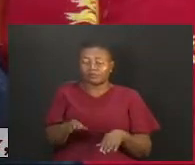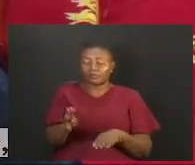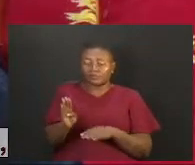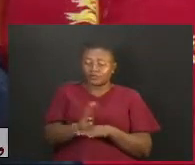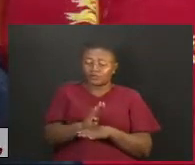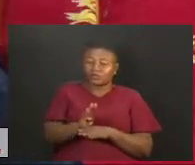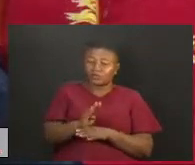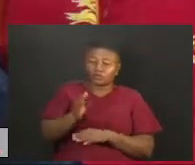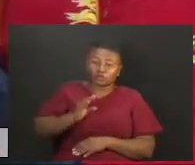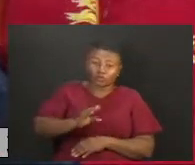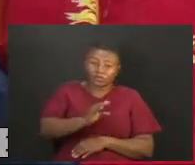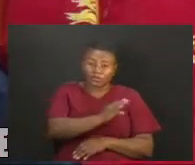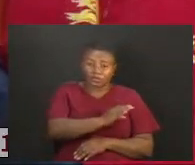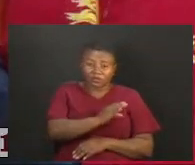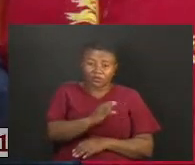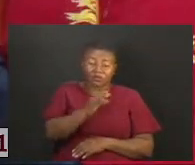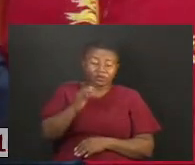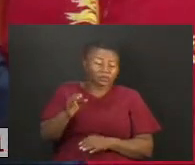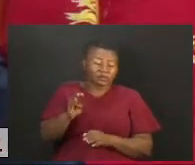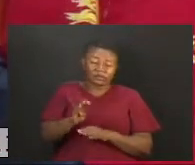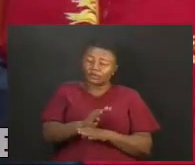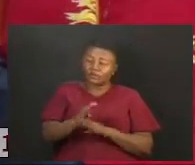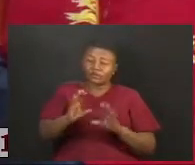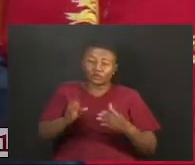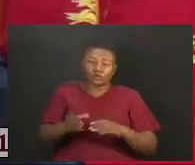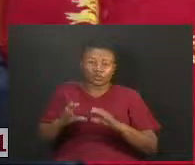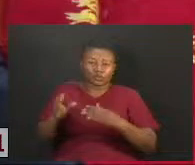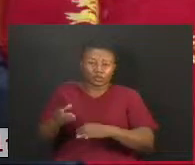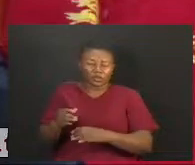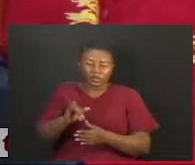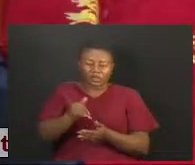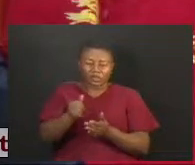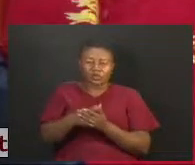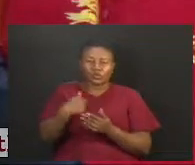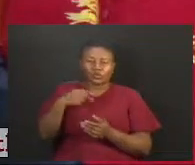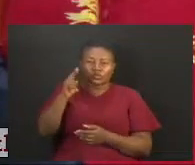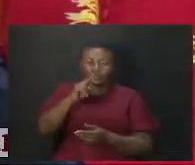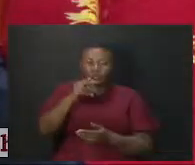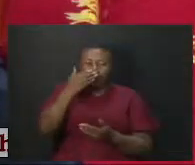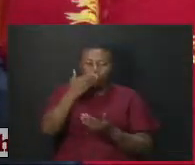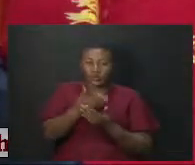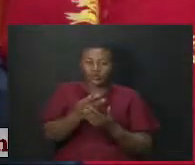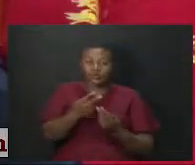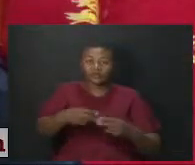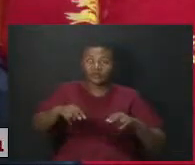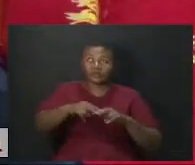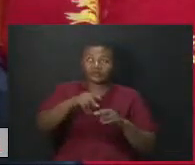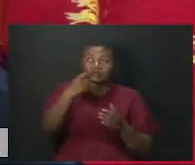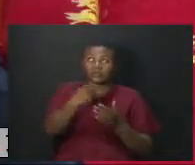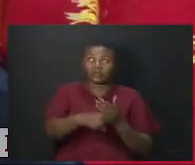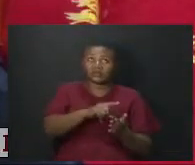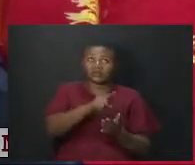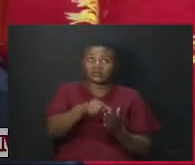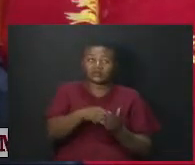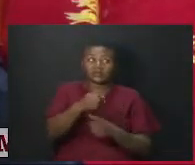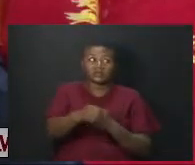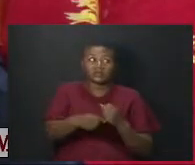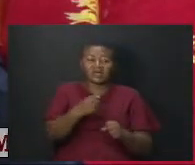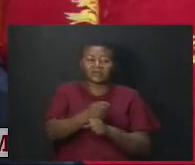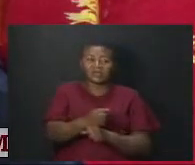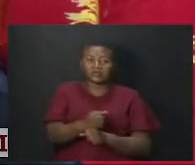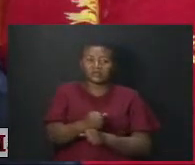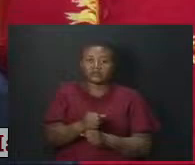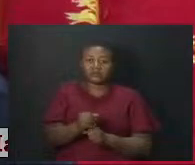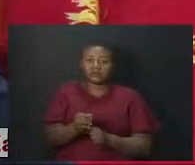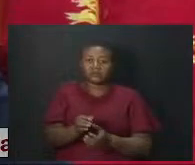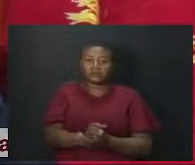community, that we will undertake a comprehensive value-added tax reform this year. Mr. Speaker, with the